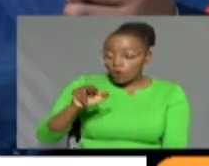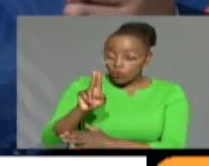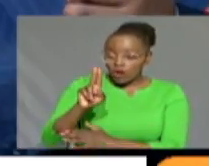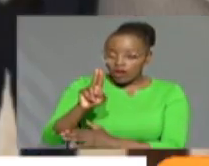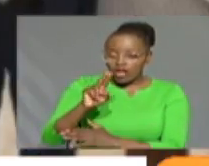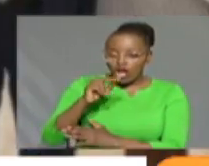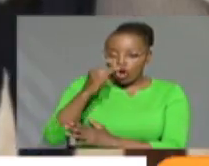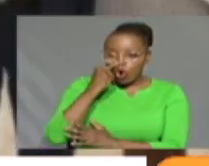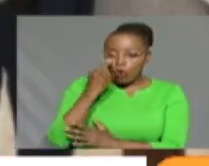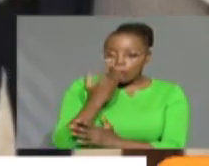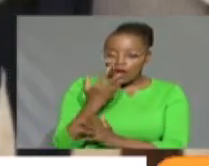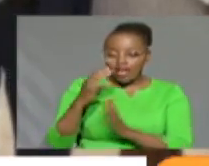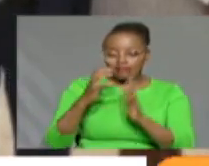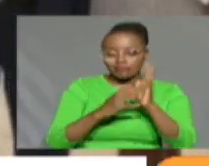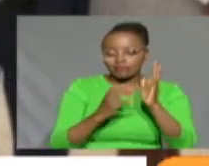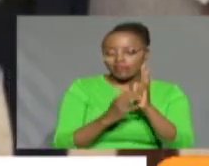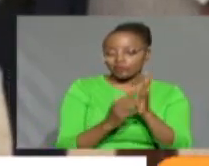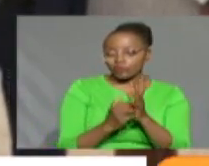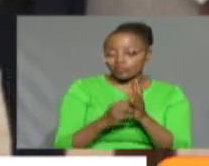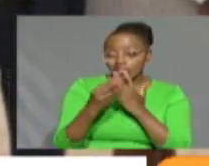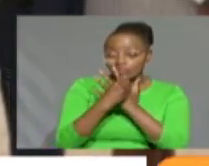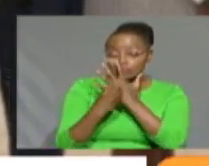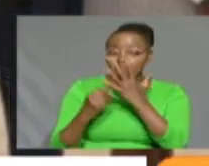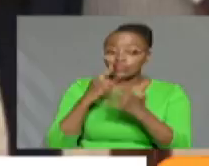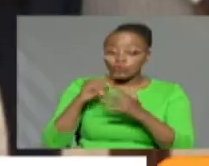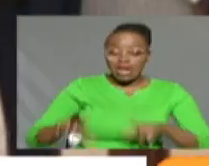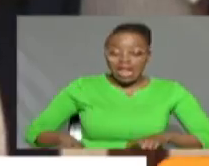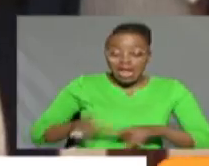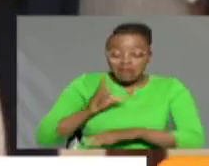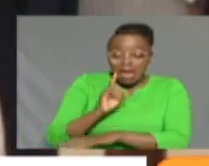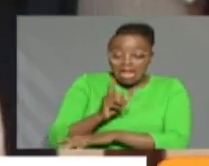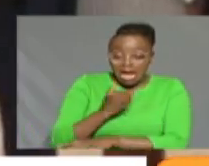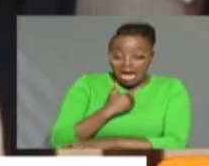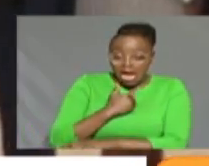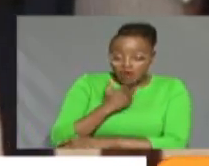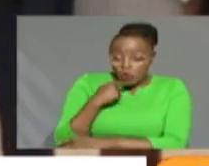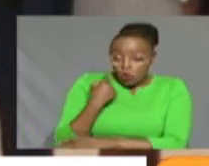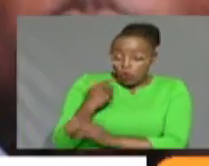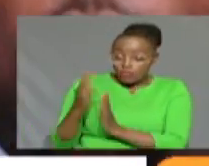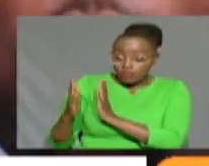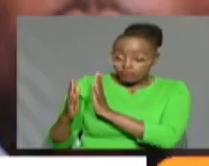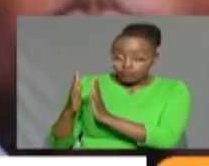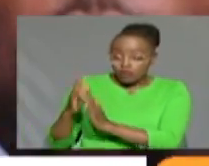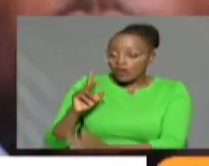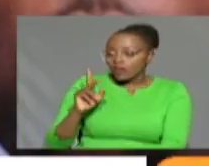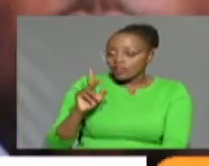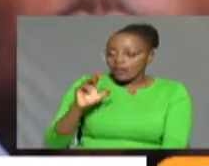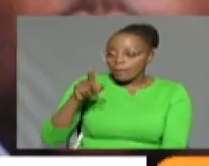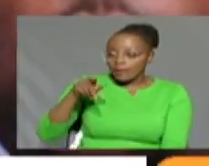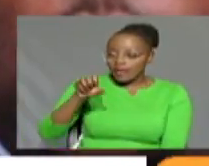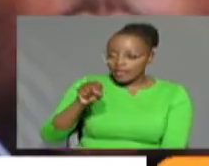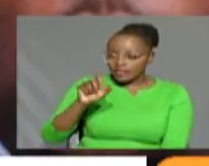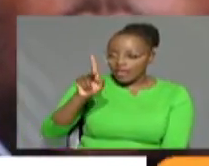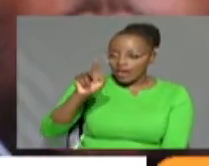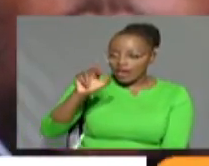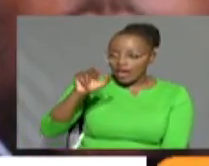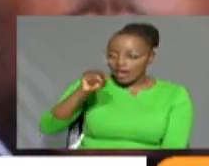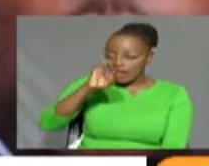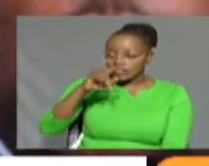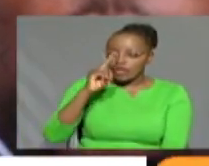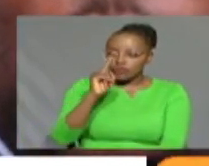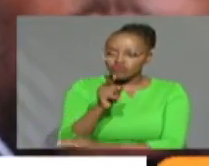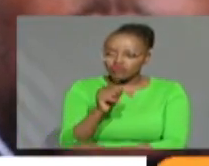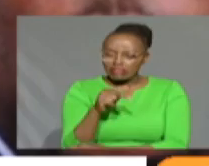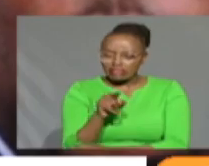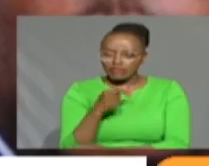Machakos County. Sonko then claiming his life was threatened by the Interior Principal Secretary Karanja Kibisho, who he accused of trying